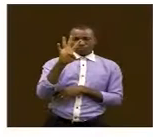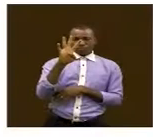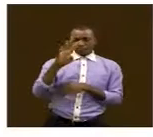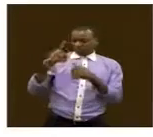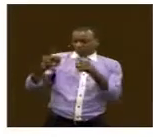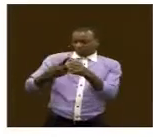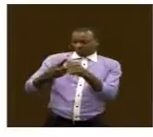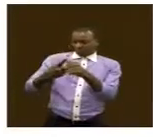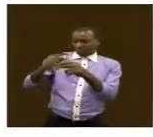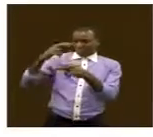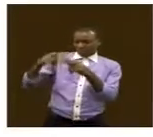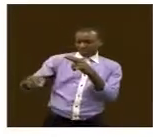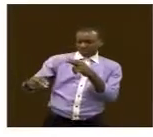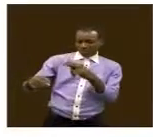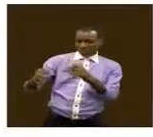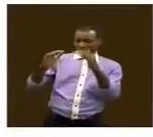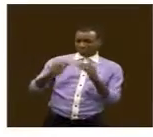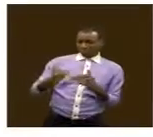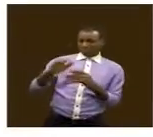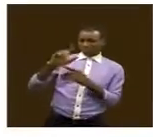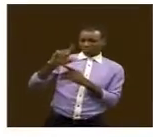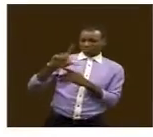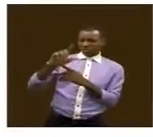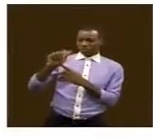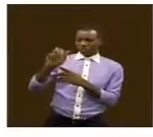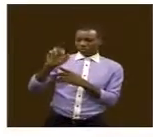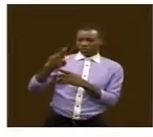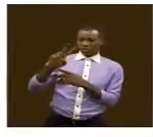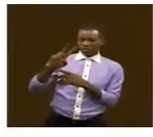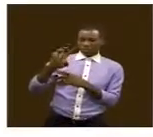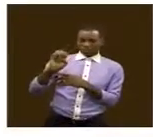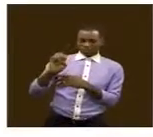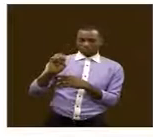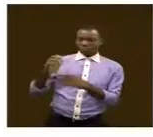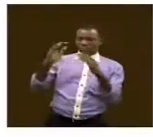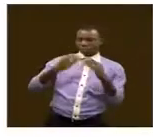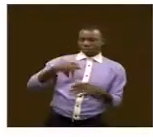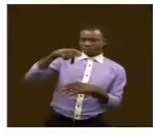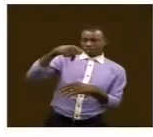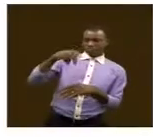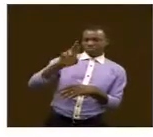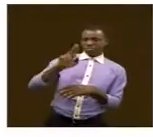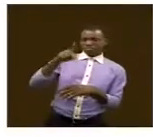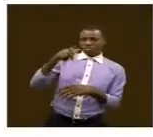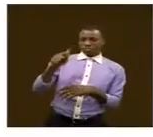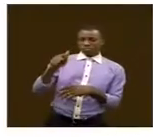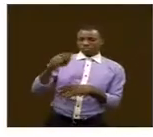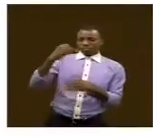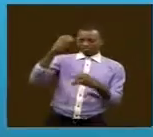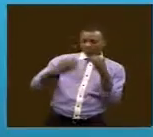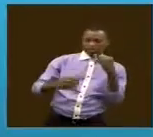eggs, larvae, pupa, and the adult mosquito.